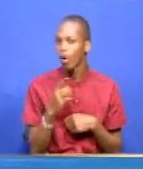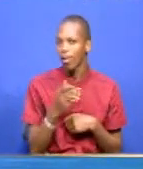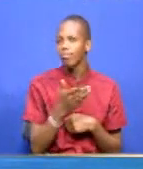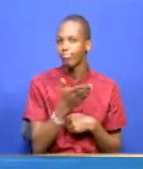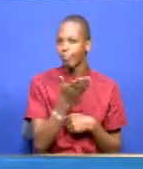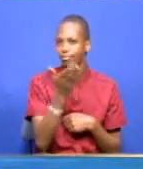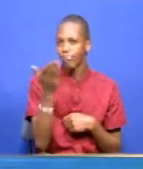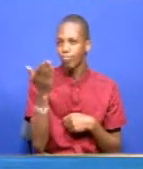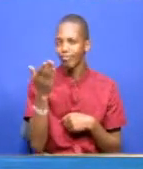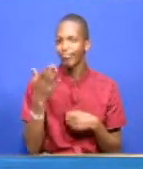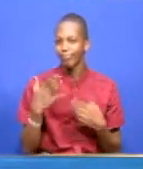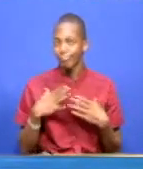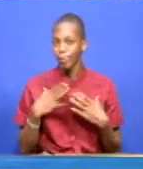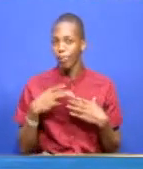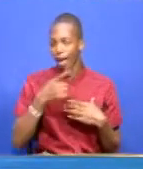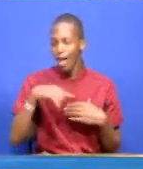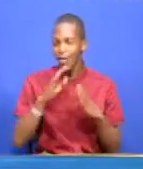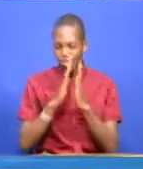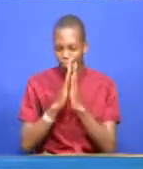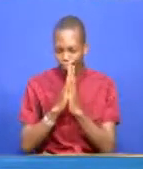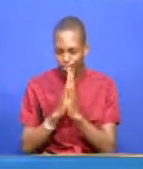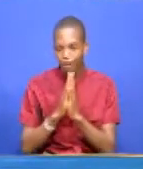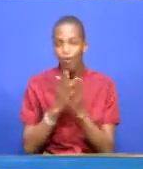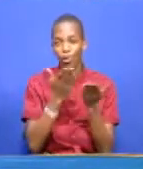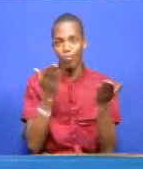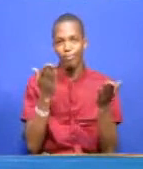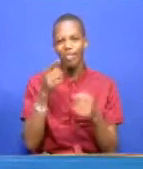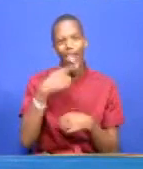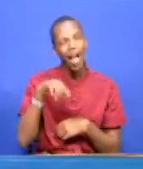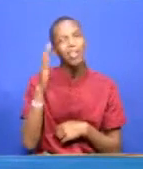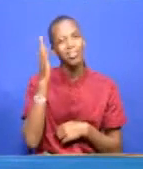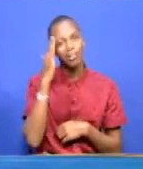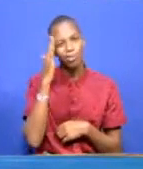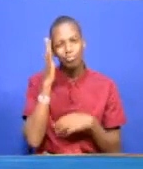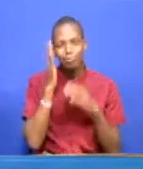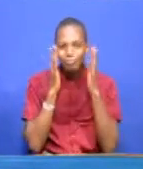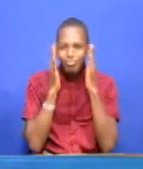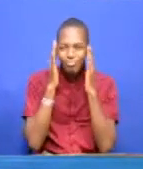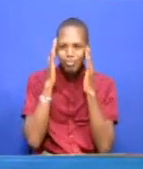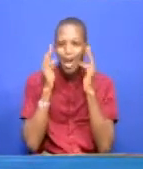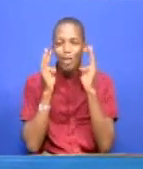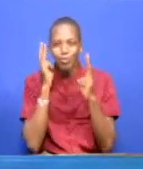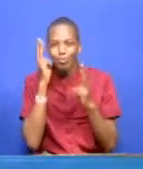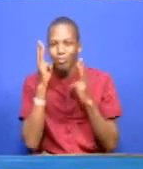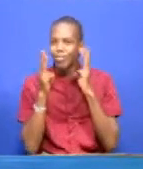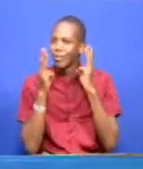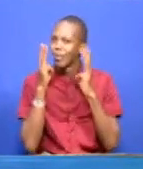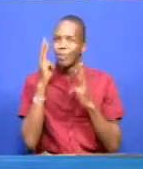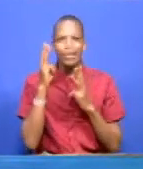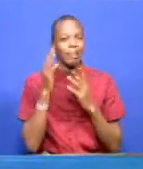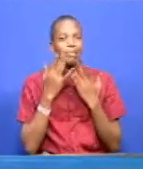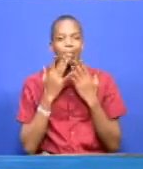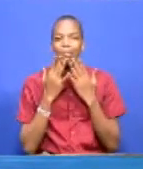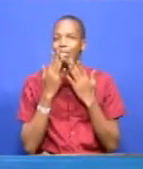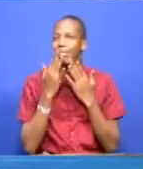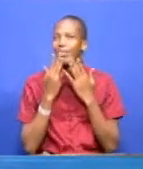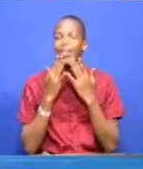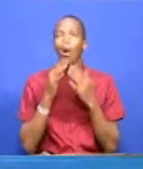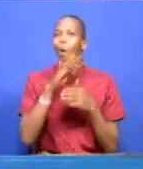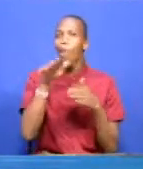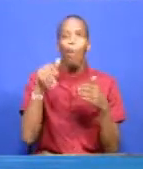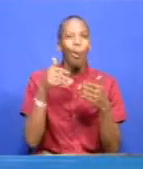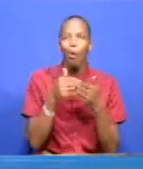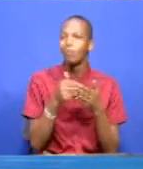support. We are aware of the anxiety and the uncertainty that this pandemic and other natural disasters